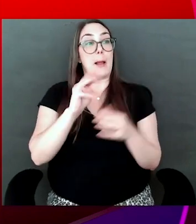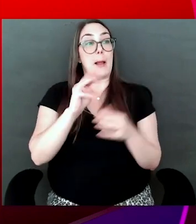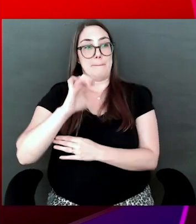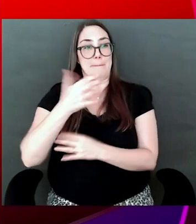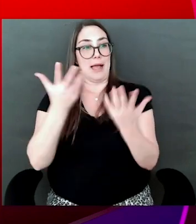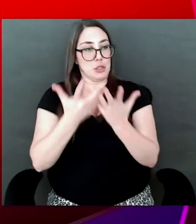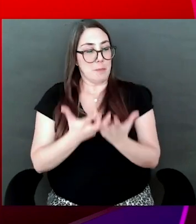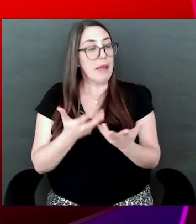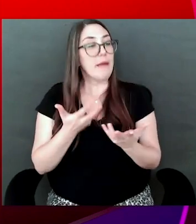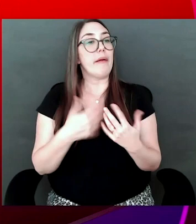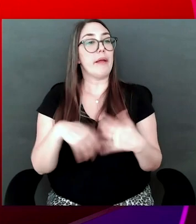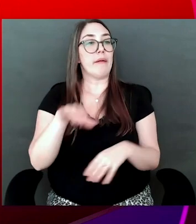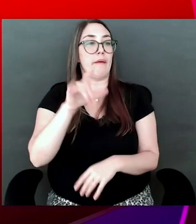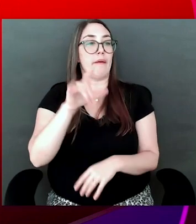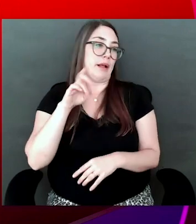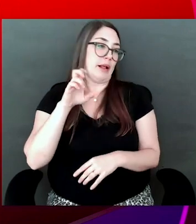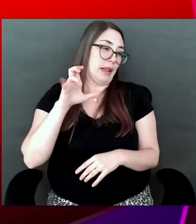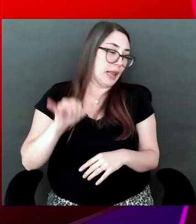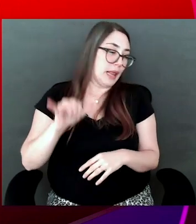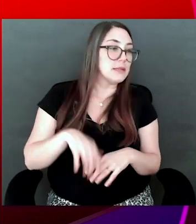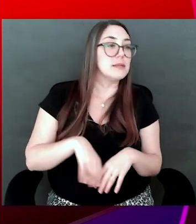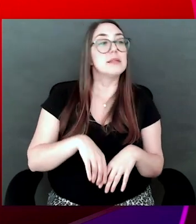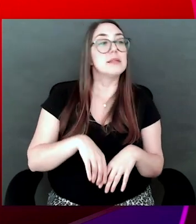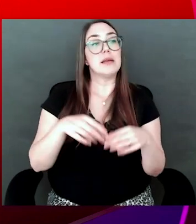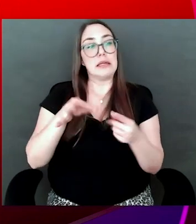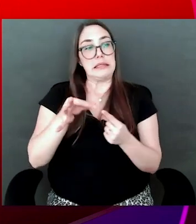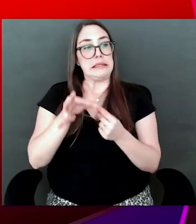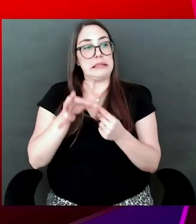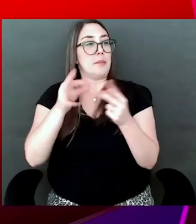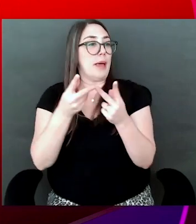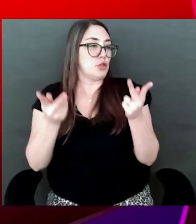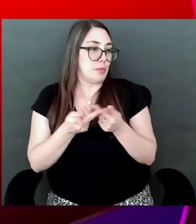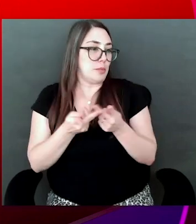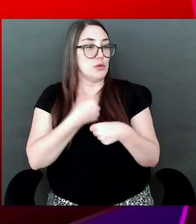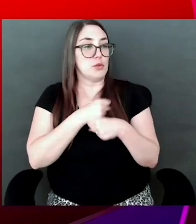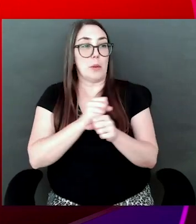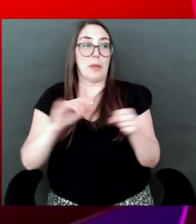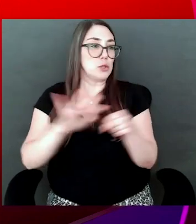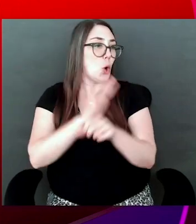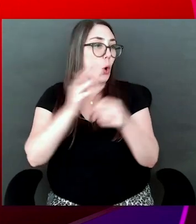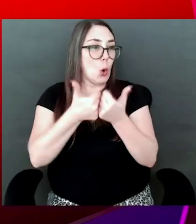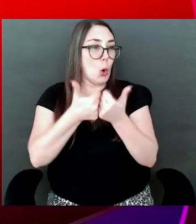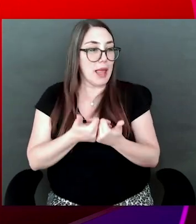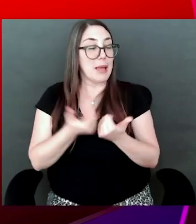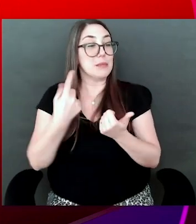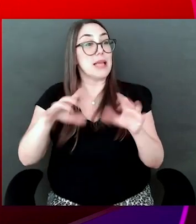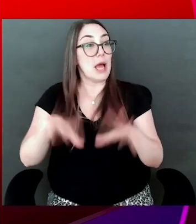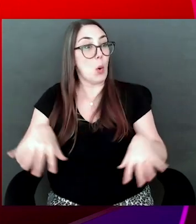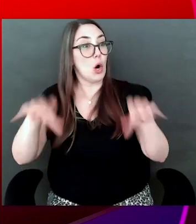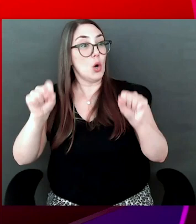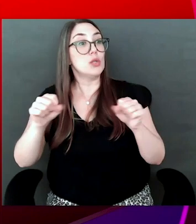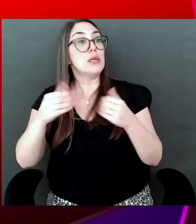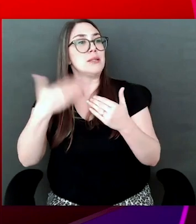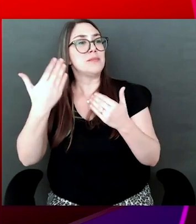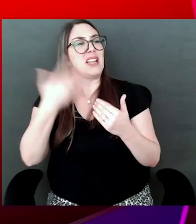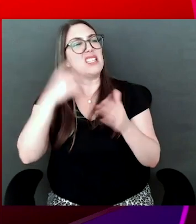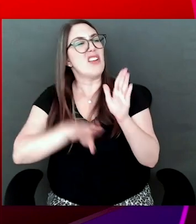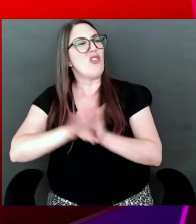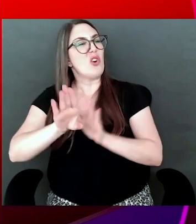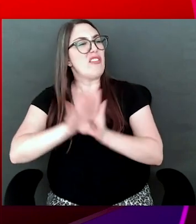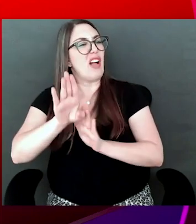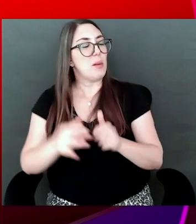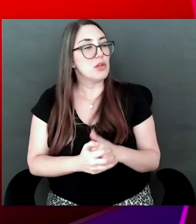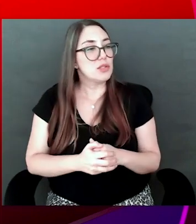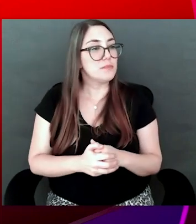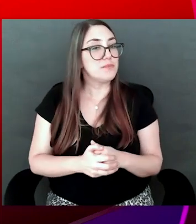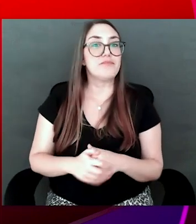like latency-based session placement, so it sort of makes the whole game server hosting process relatively easy for developers.